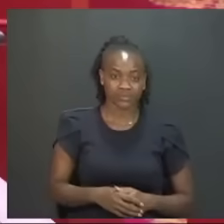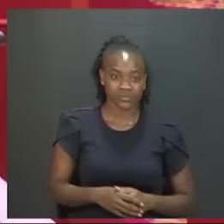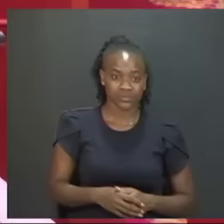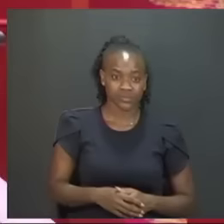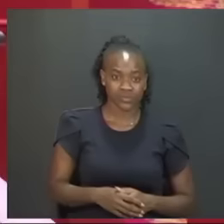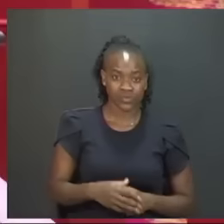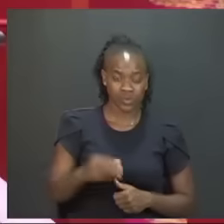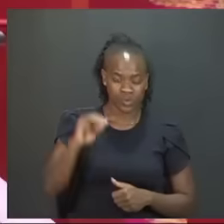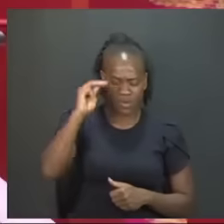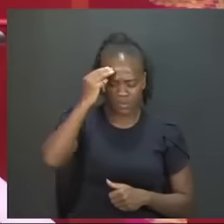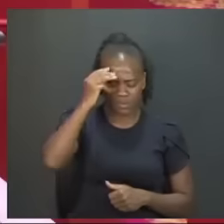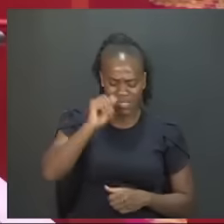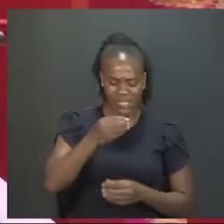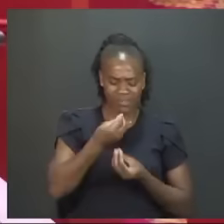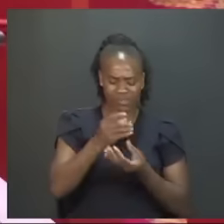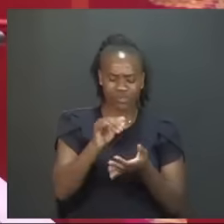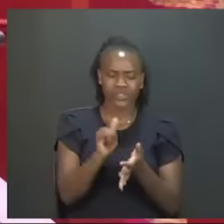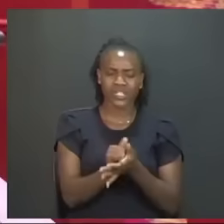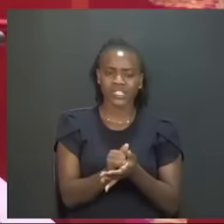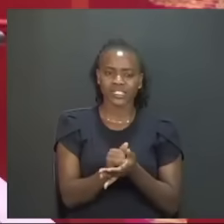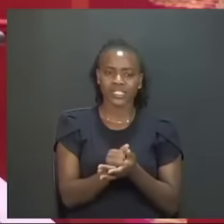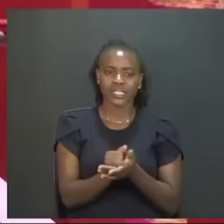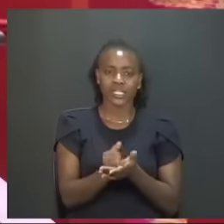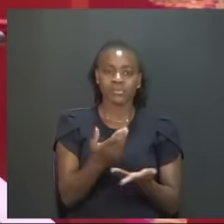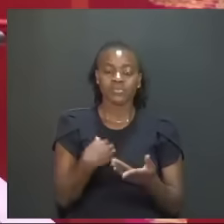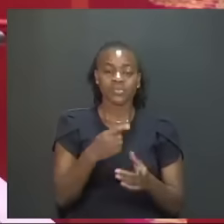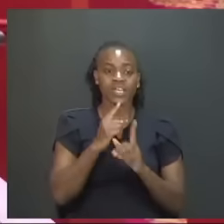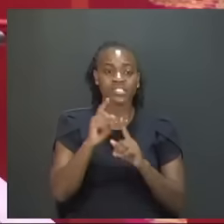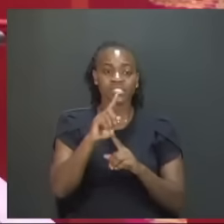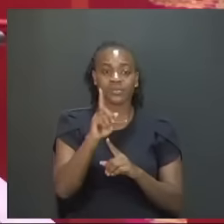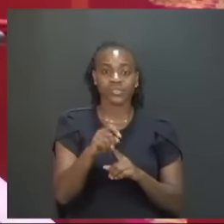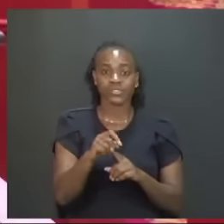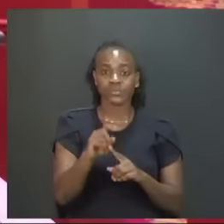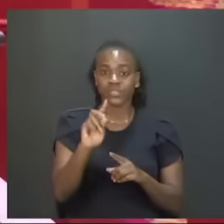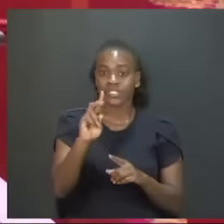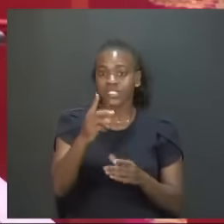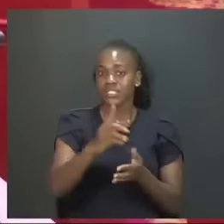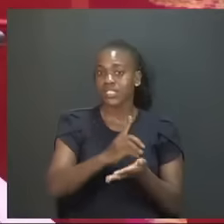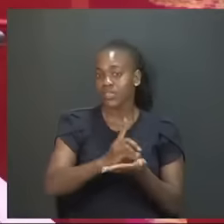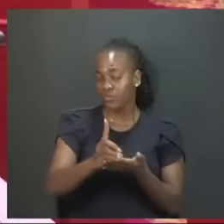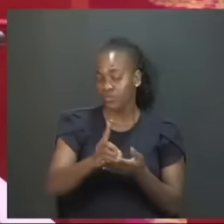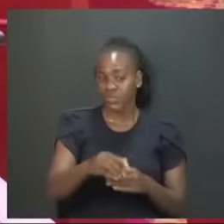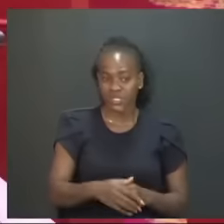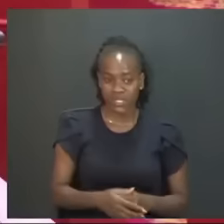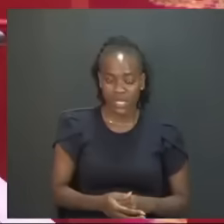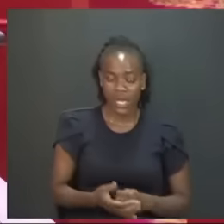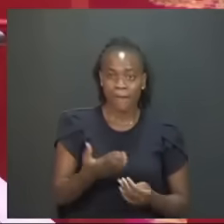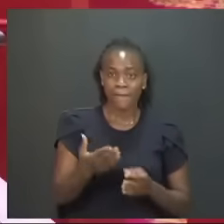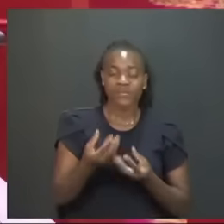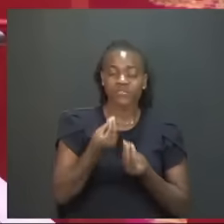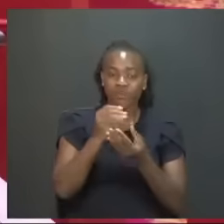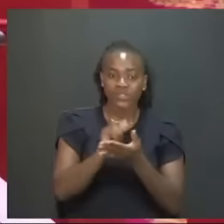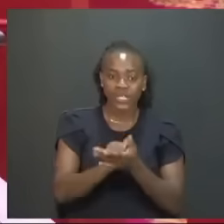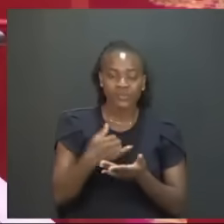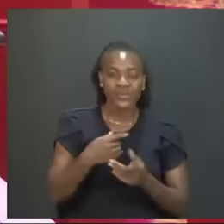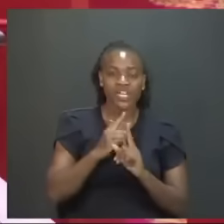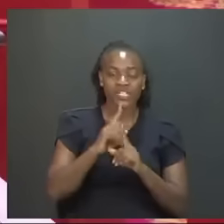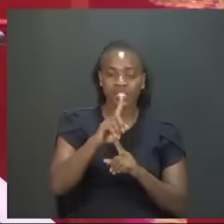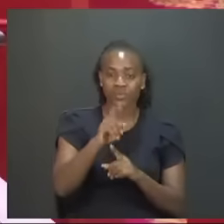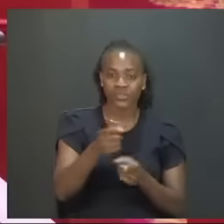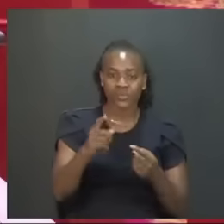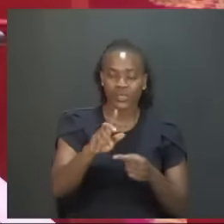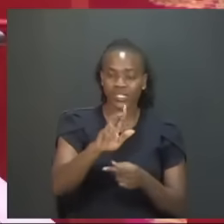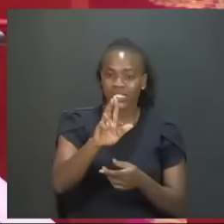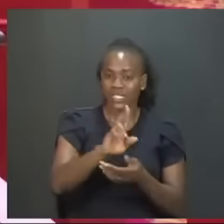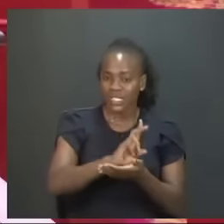tell you that he will answer the question in the second week. He can also tell you that he will answer the question in the third